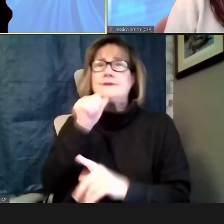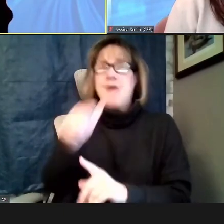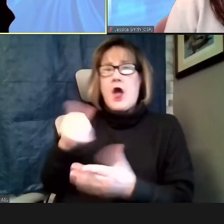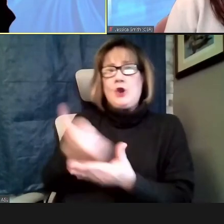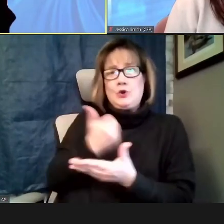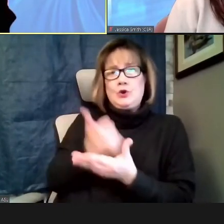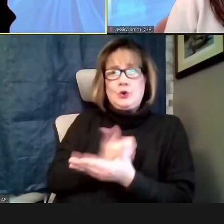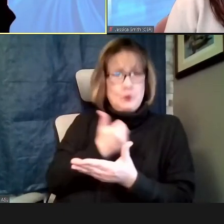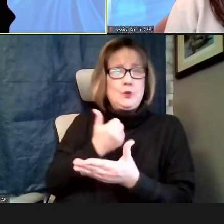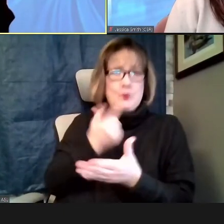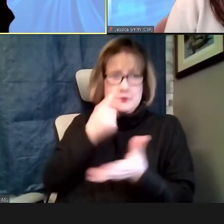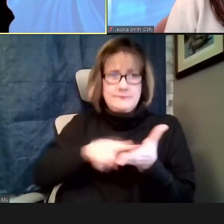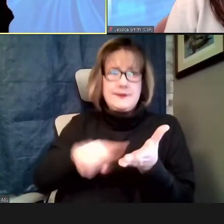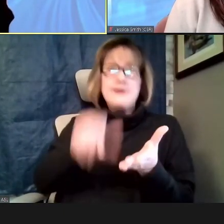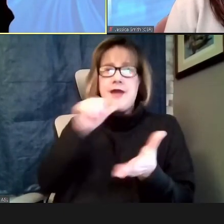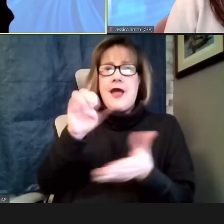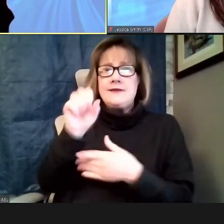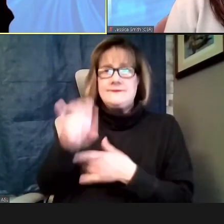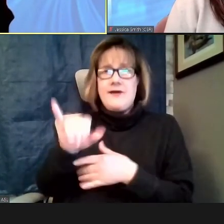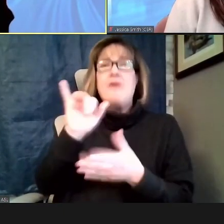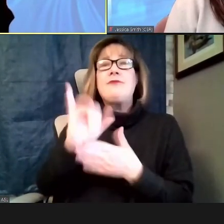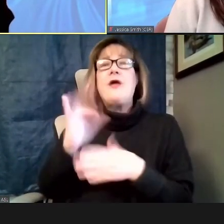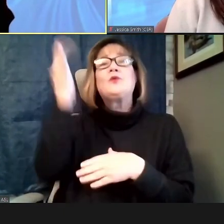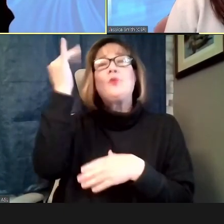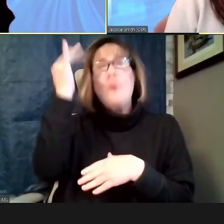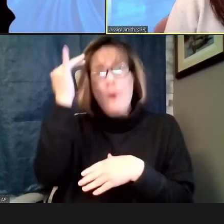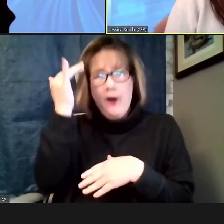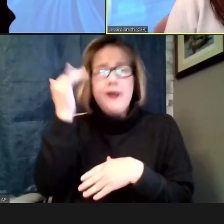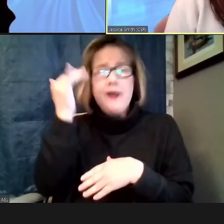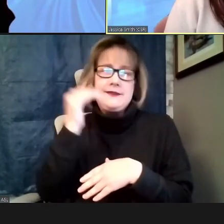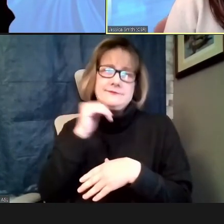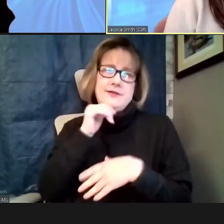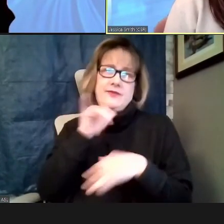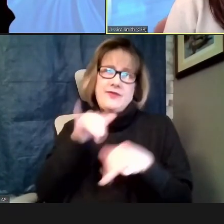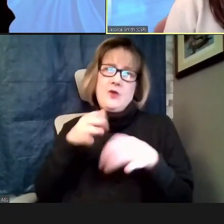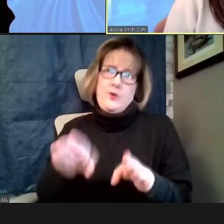ESI. That is the reason why it wasn't coded that way.